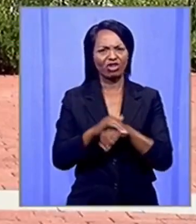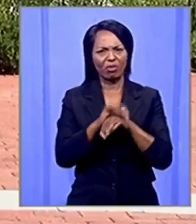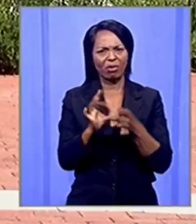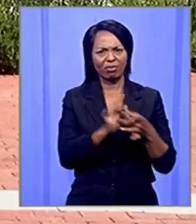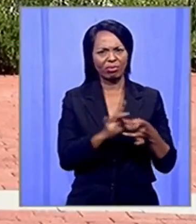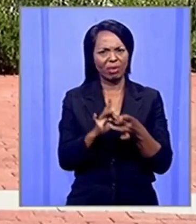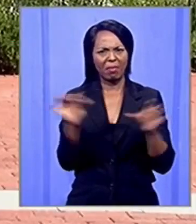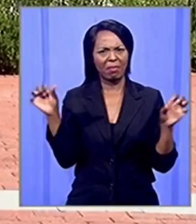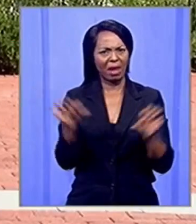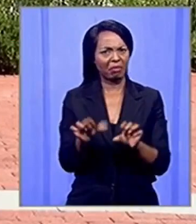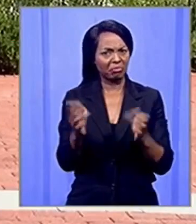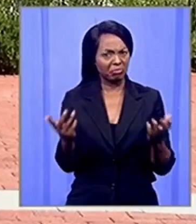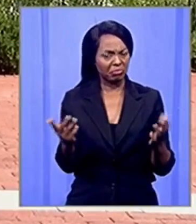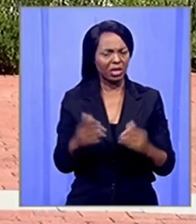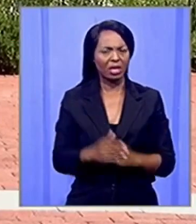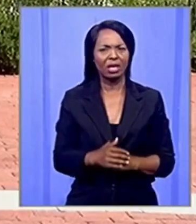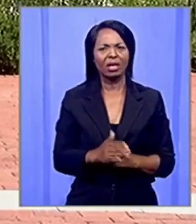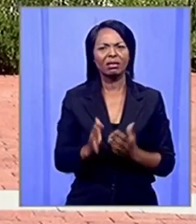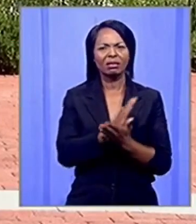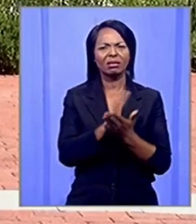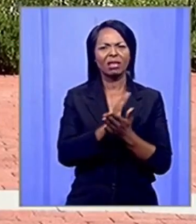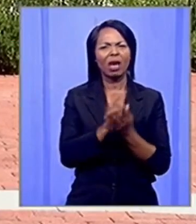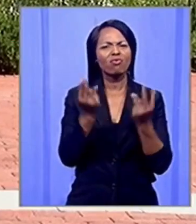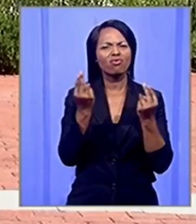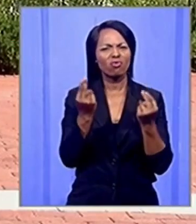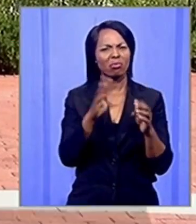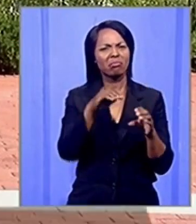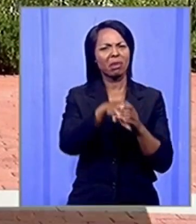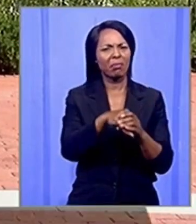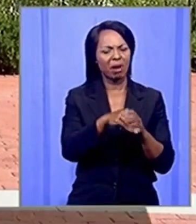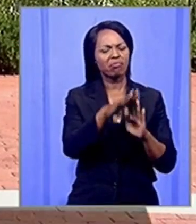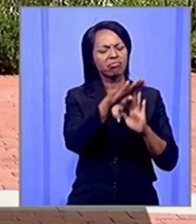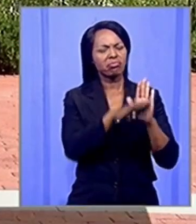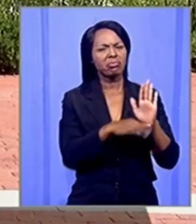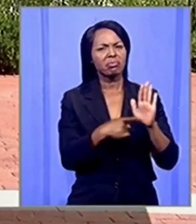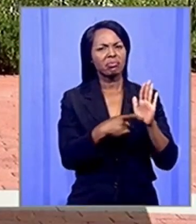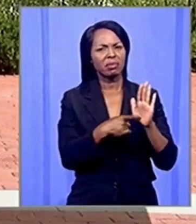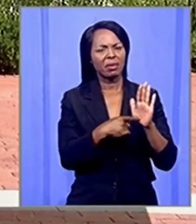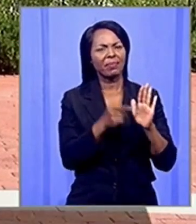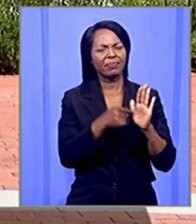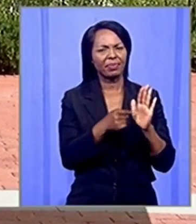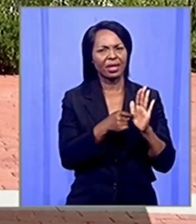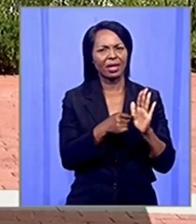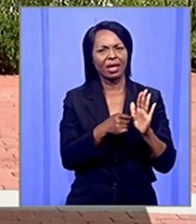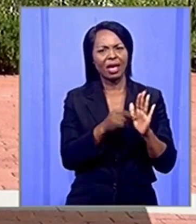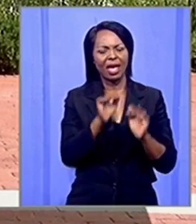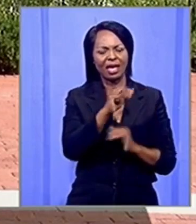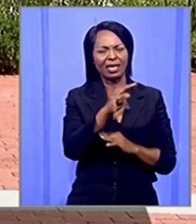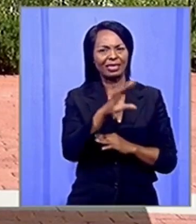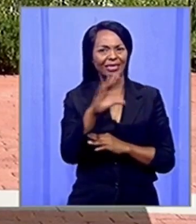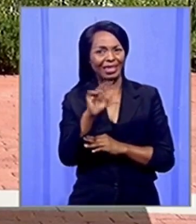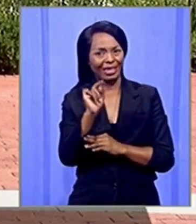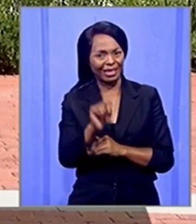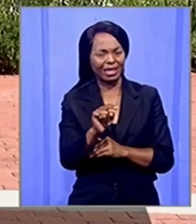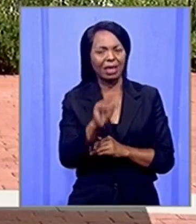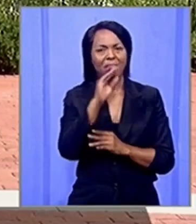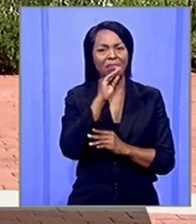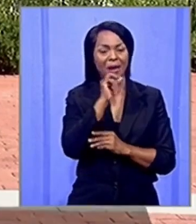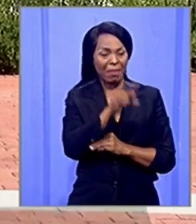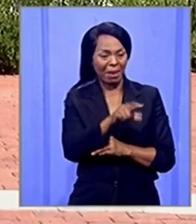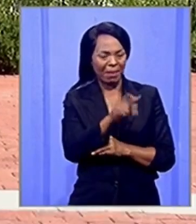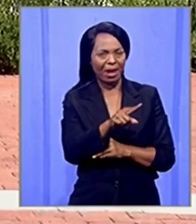le batho ba batjha ba ileng hore e sele karolo ya yone lenane lena la the African National Congress le ileng hore ke ba ileng